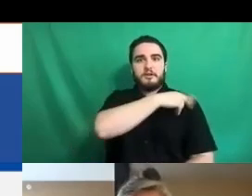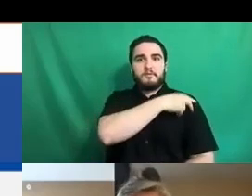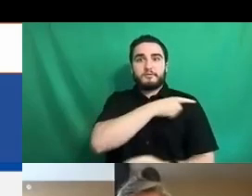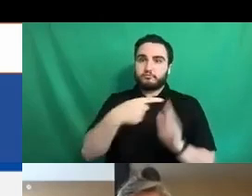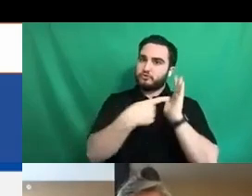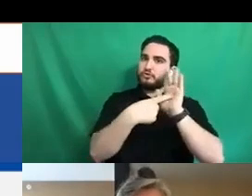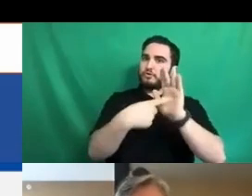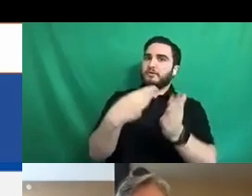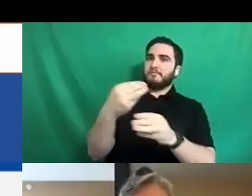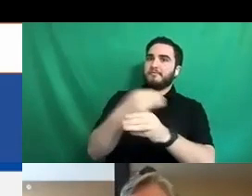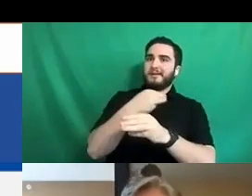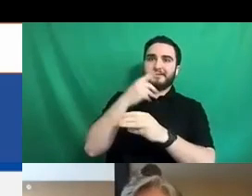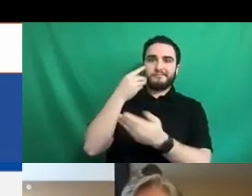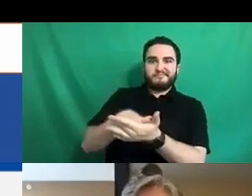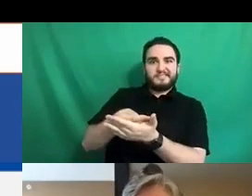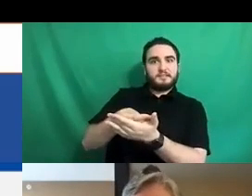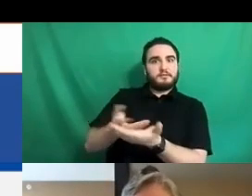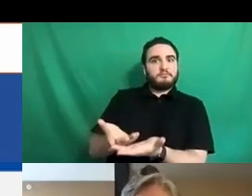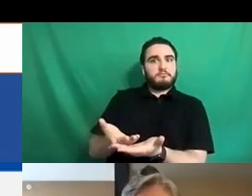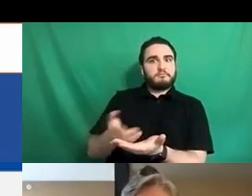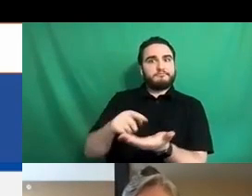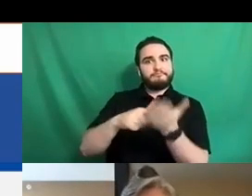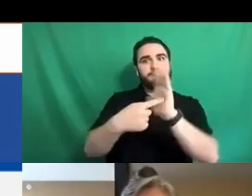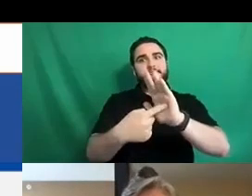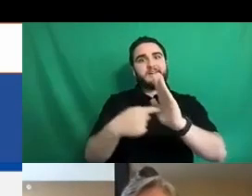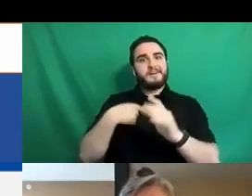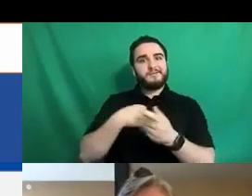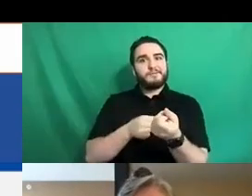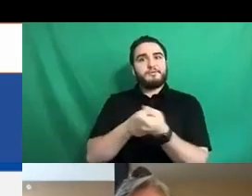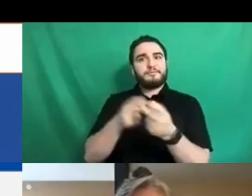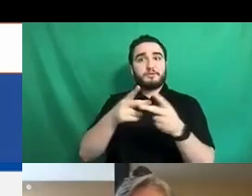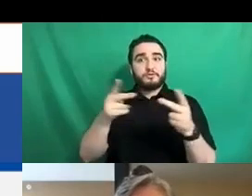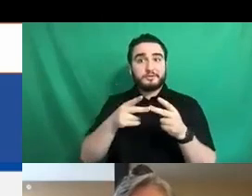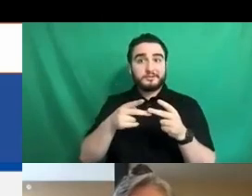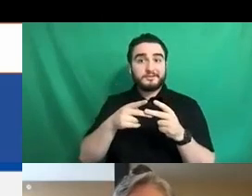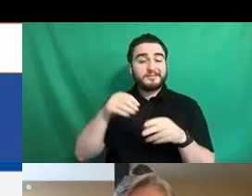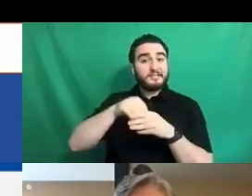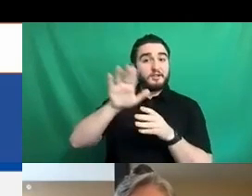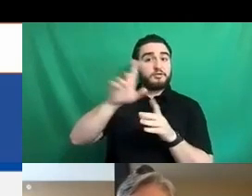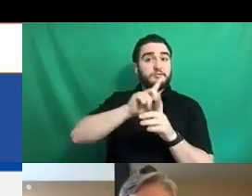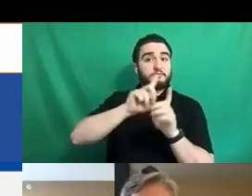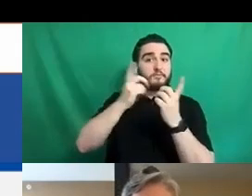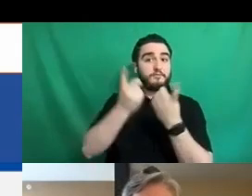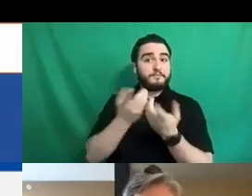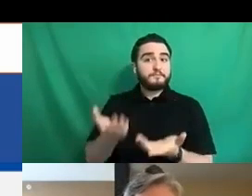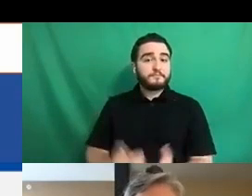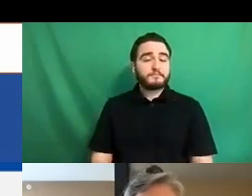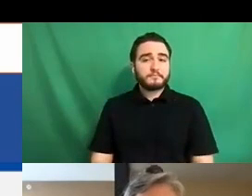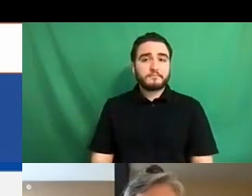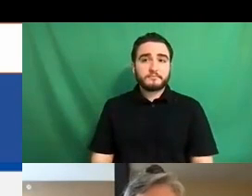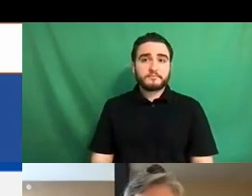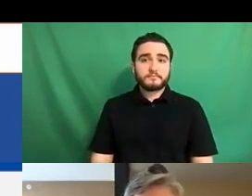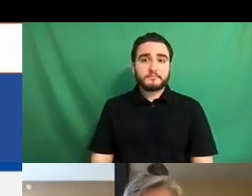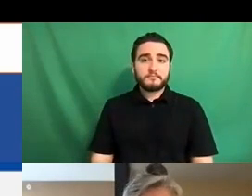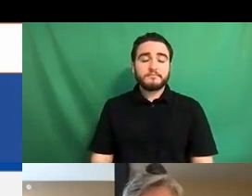happening financially for them by having these supported positions within their departments. And then I